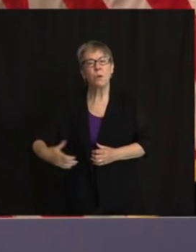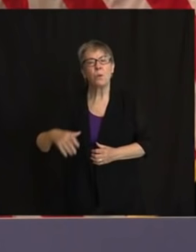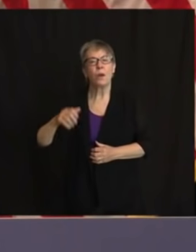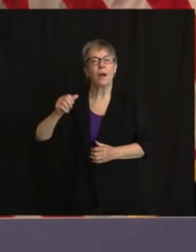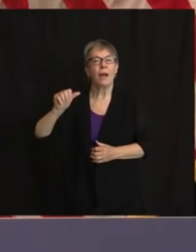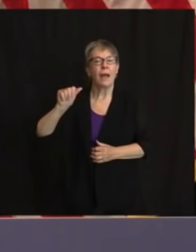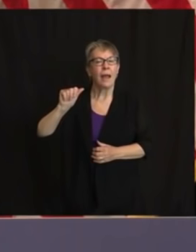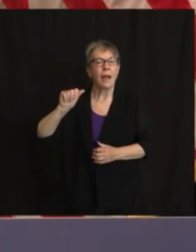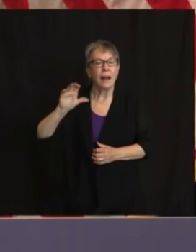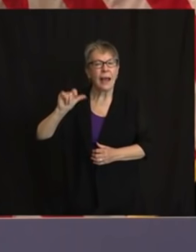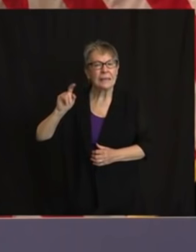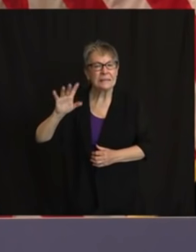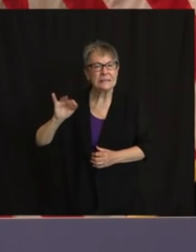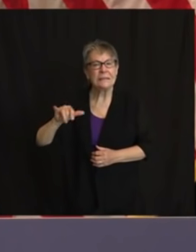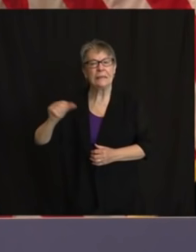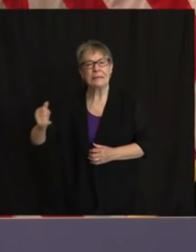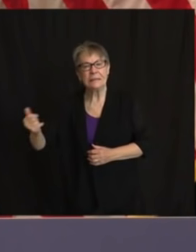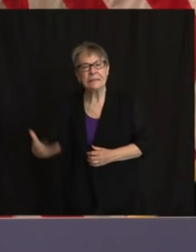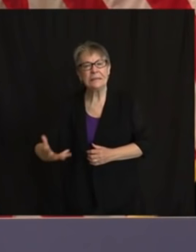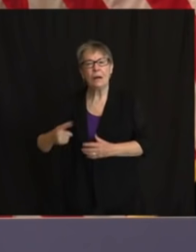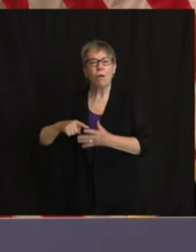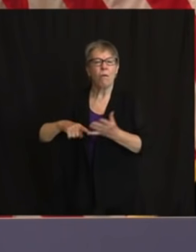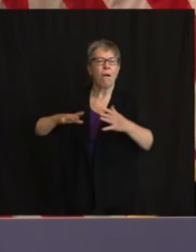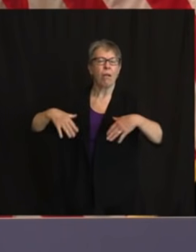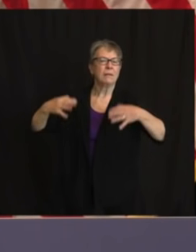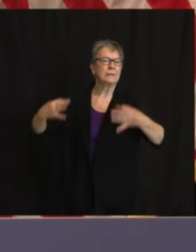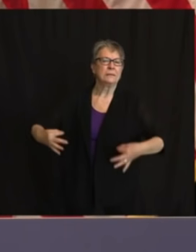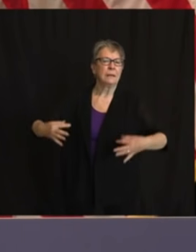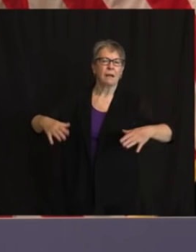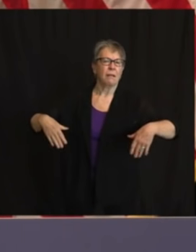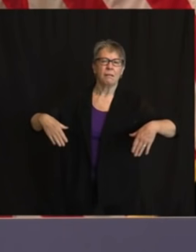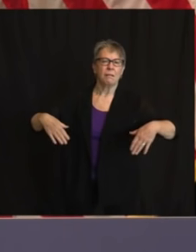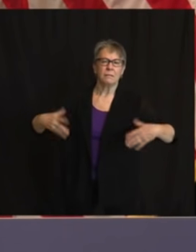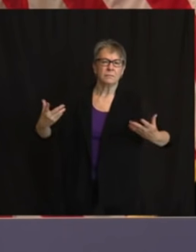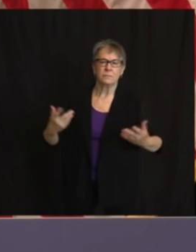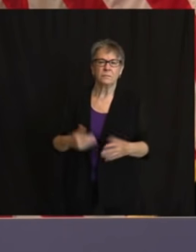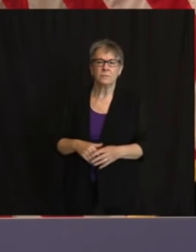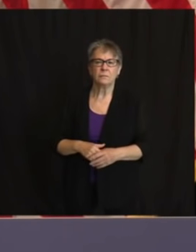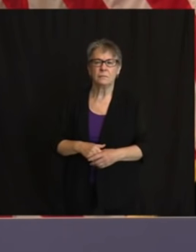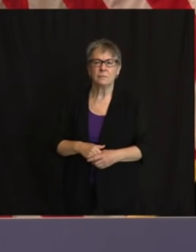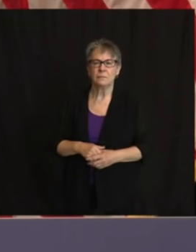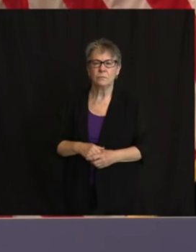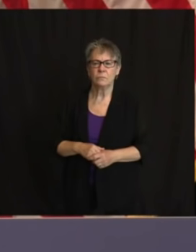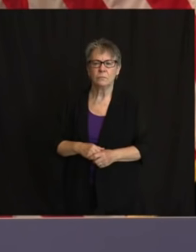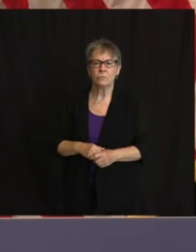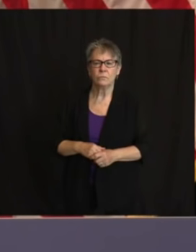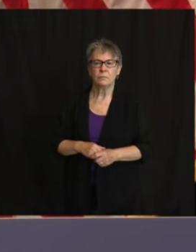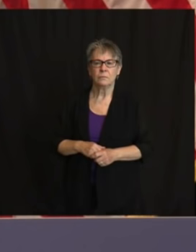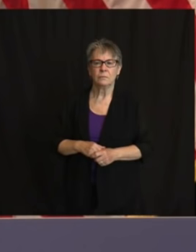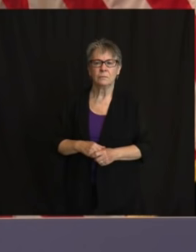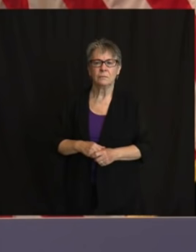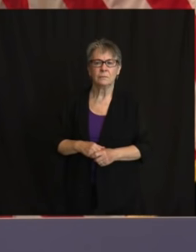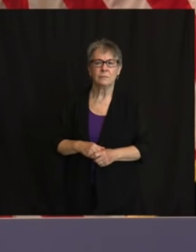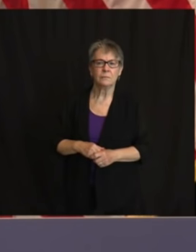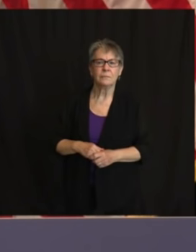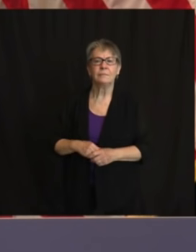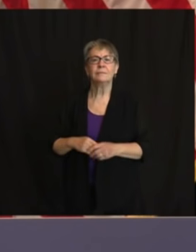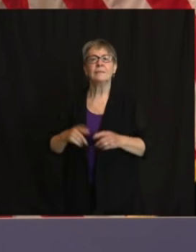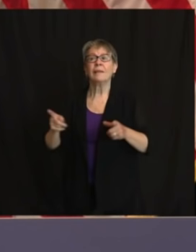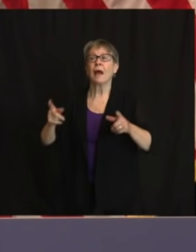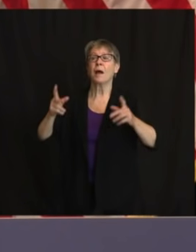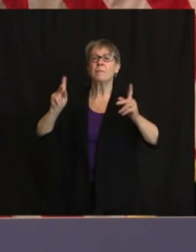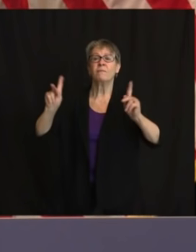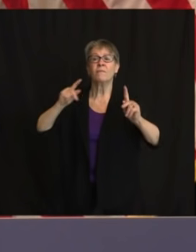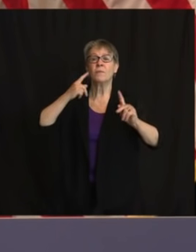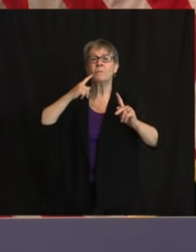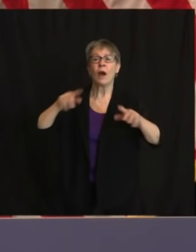out of doors decisions, to us at least, feel like they're in the early stages of decisions we can make.